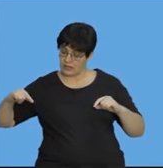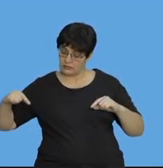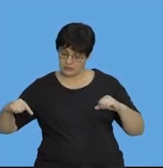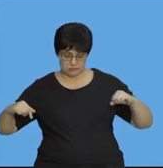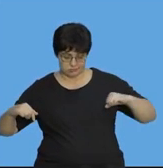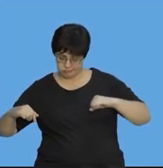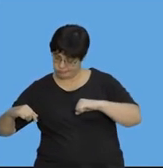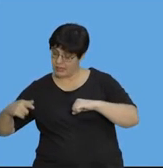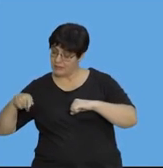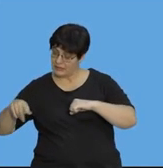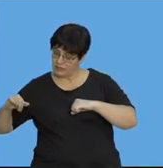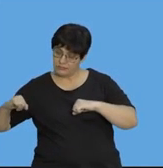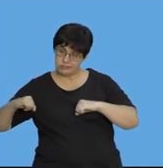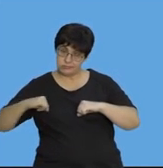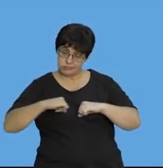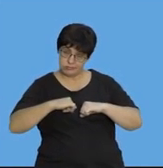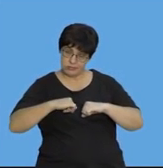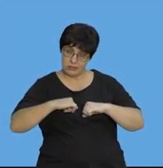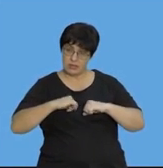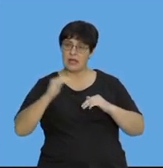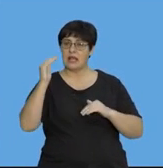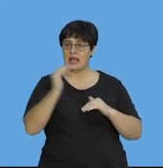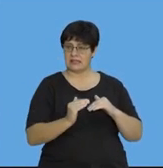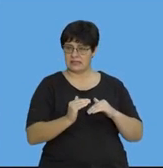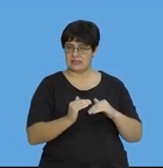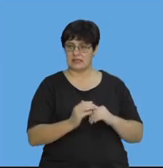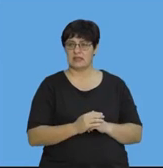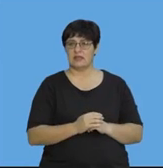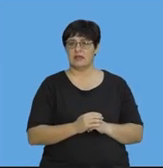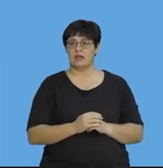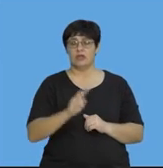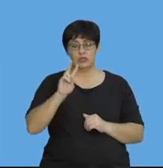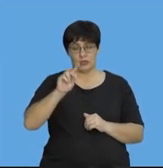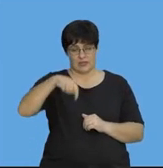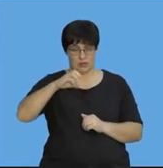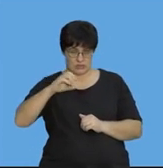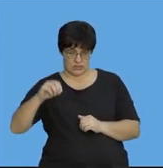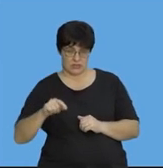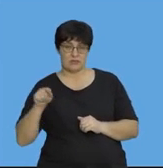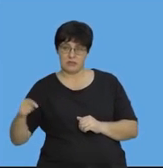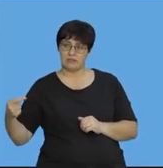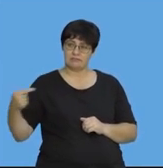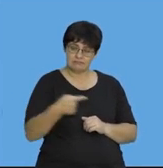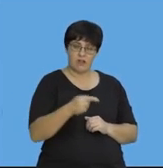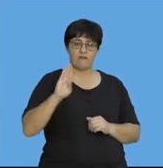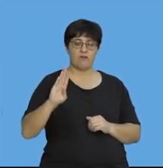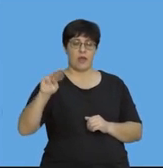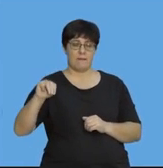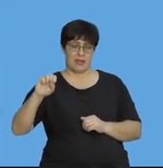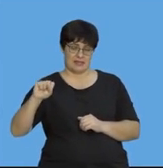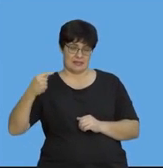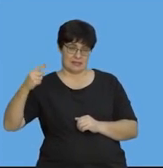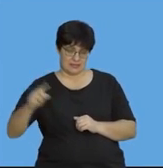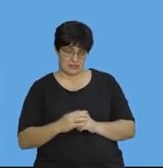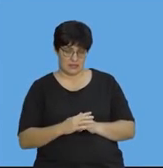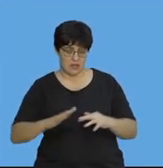freight train car moving at 4 meters per second in the opposite direction. On